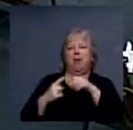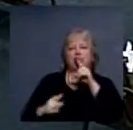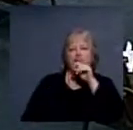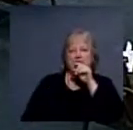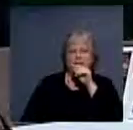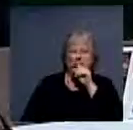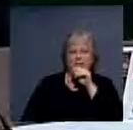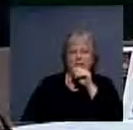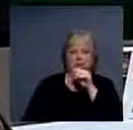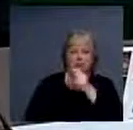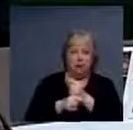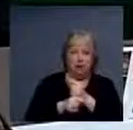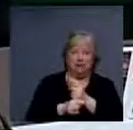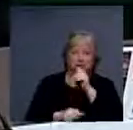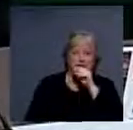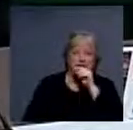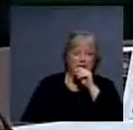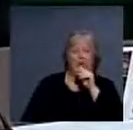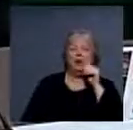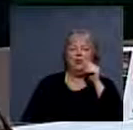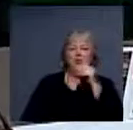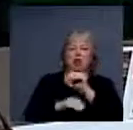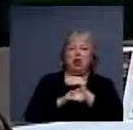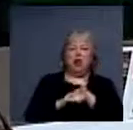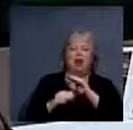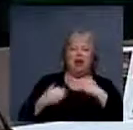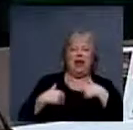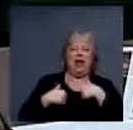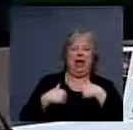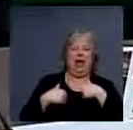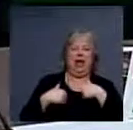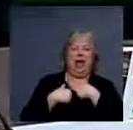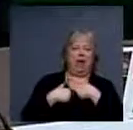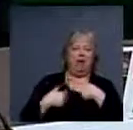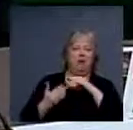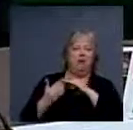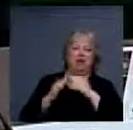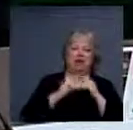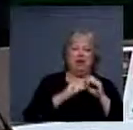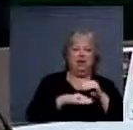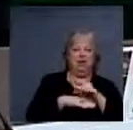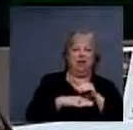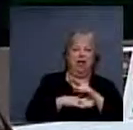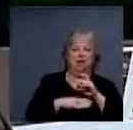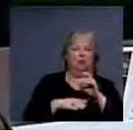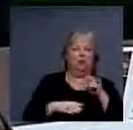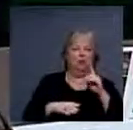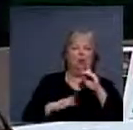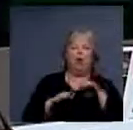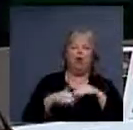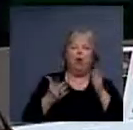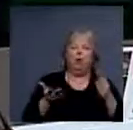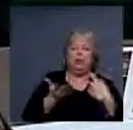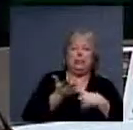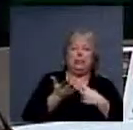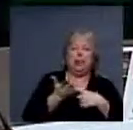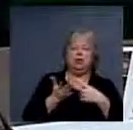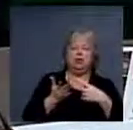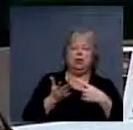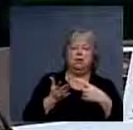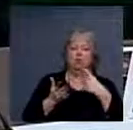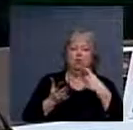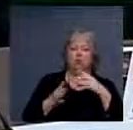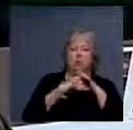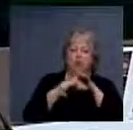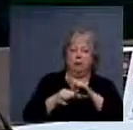Right, Mayor, chickens. Tomorrow night, the Animal Village Advisory Board is going to have a public hearing discussing chickens. We have